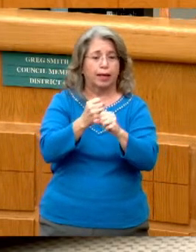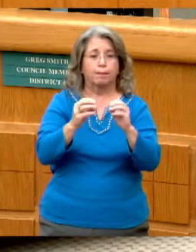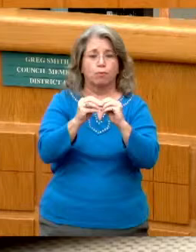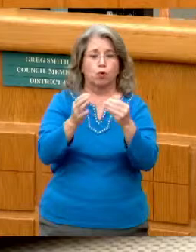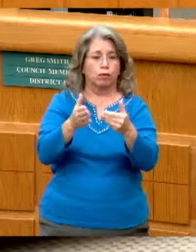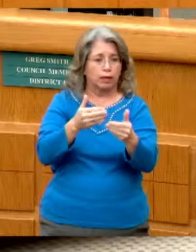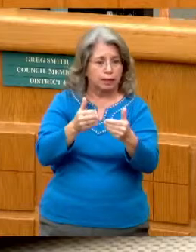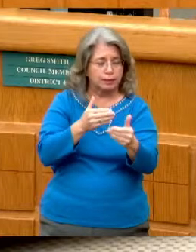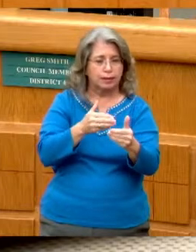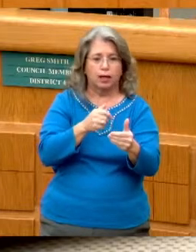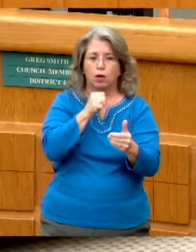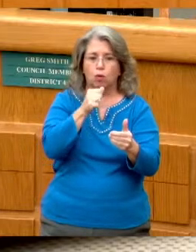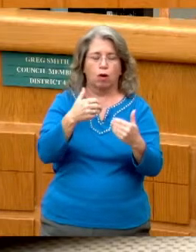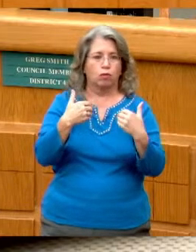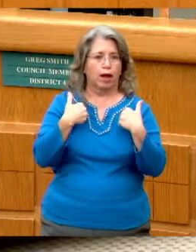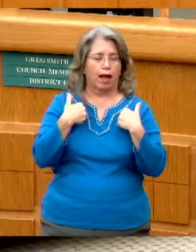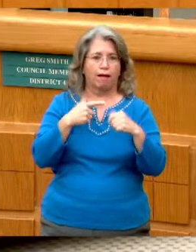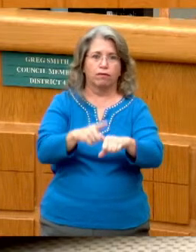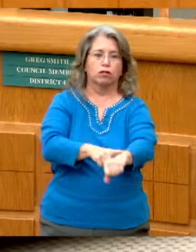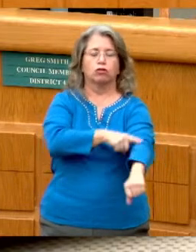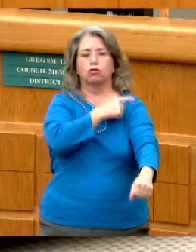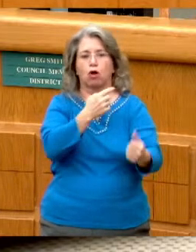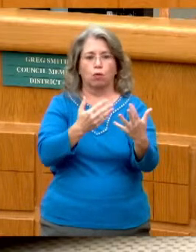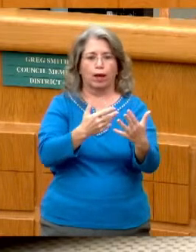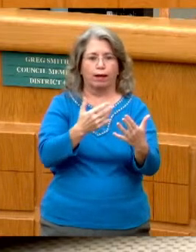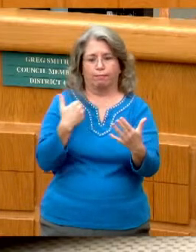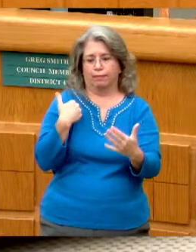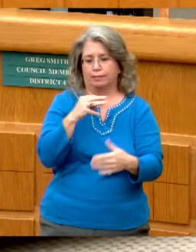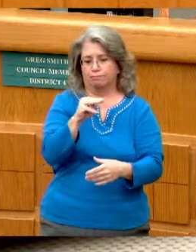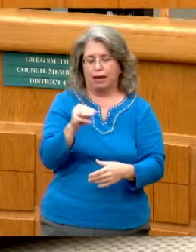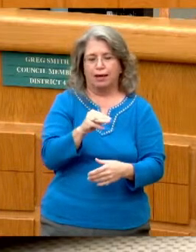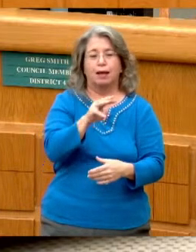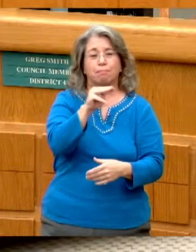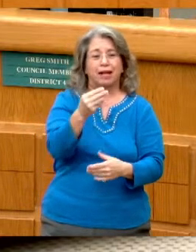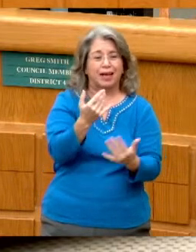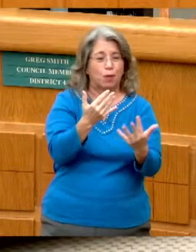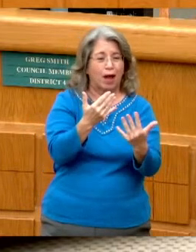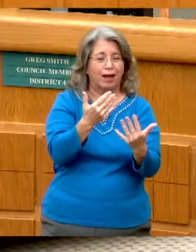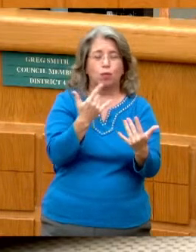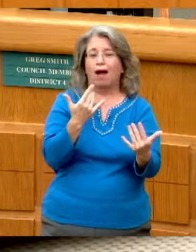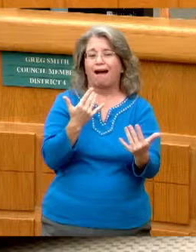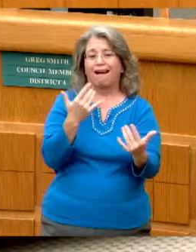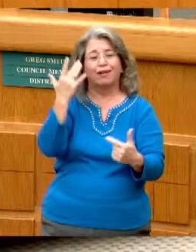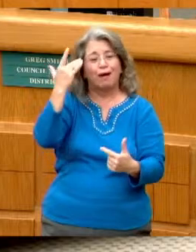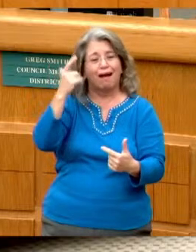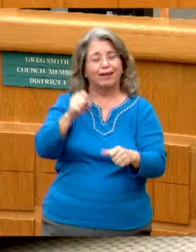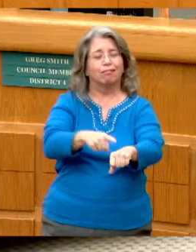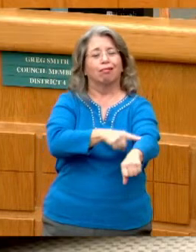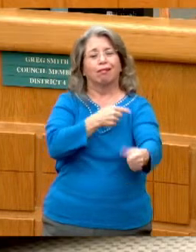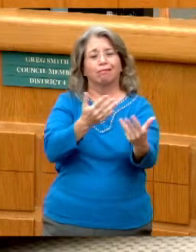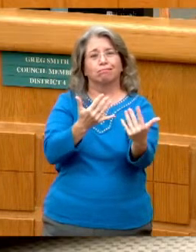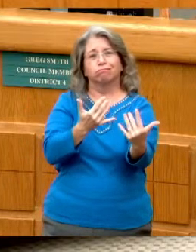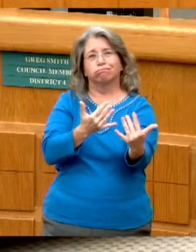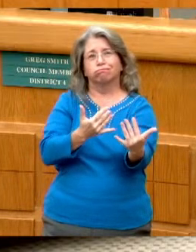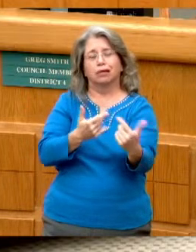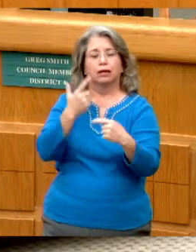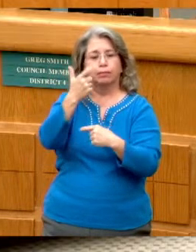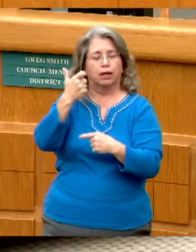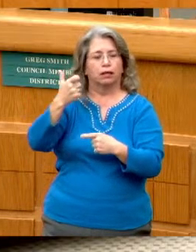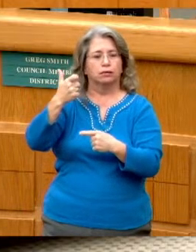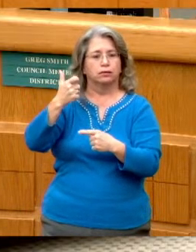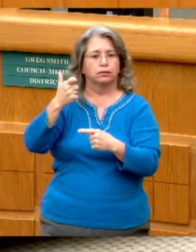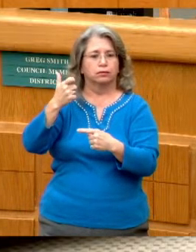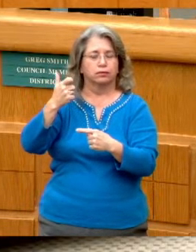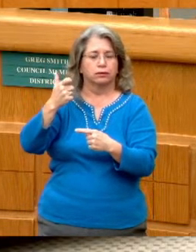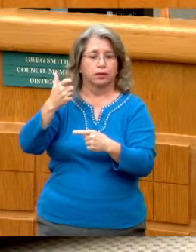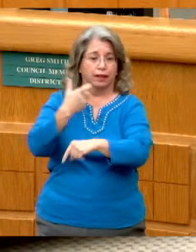near what we had on Monday. Monday's wait was because of a shipment delay and the vaccine. The vaccine is